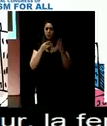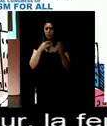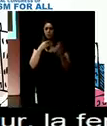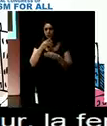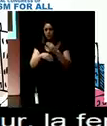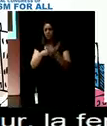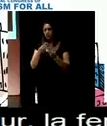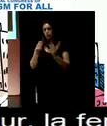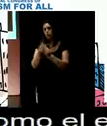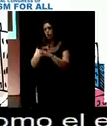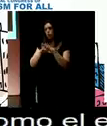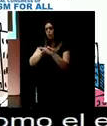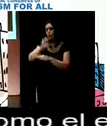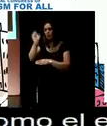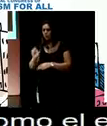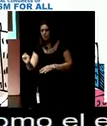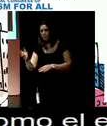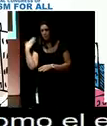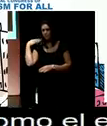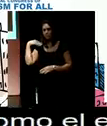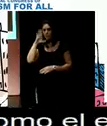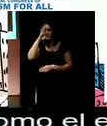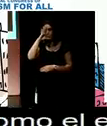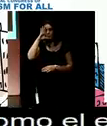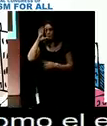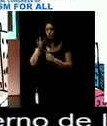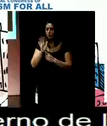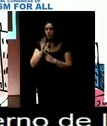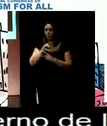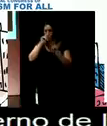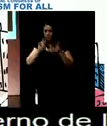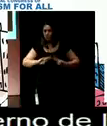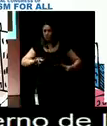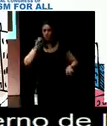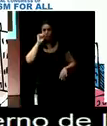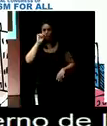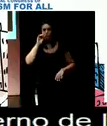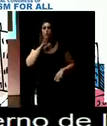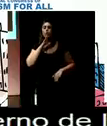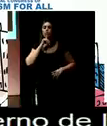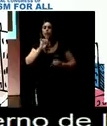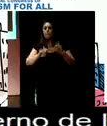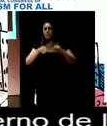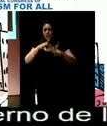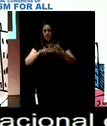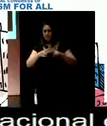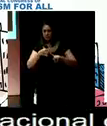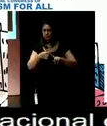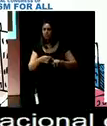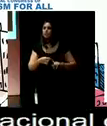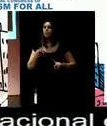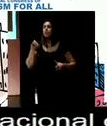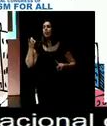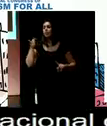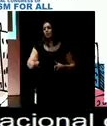event with the government of Italy in February in the International Tourism Fair Trade of Milan, and